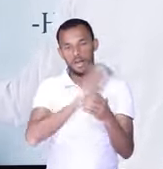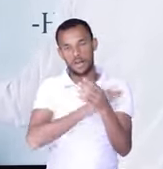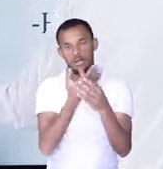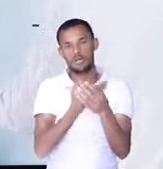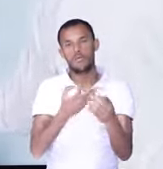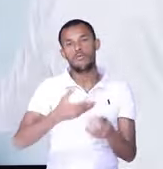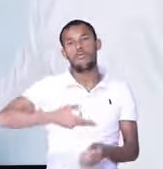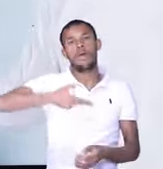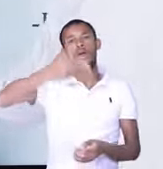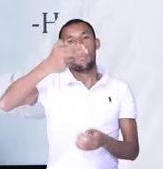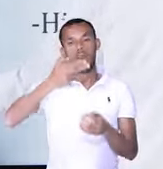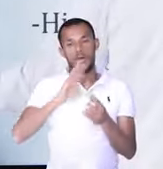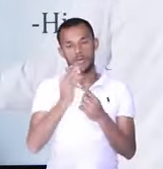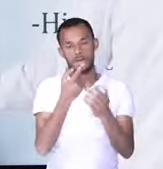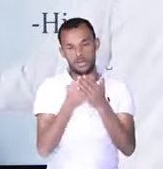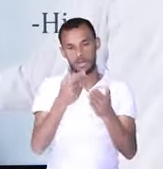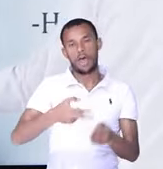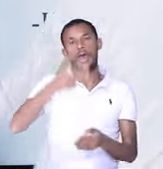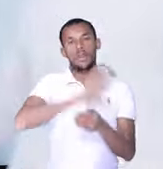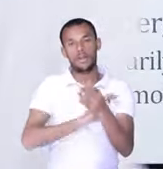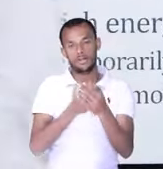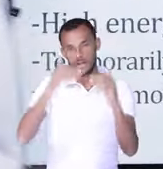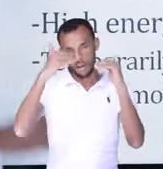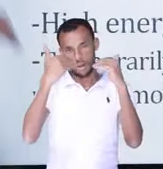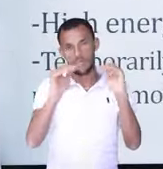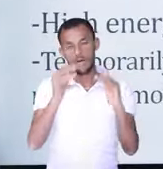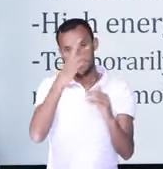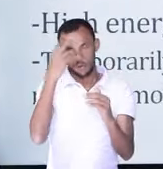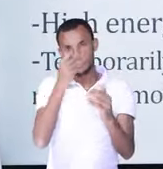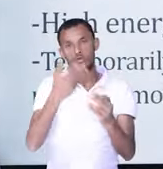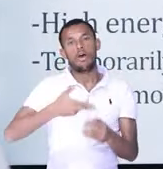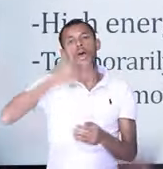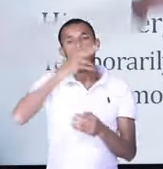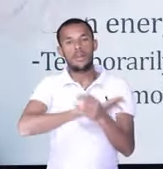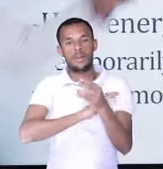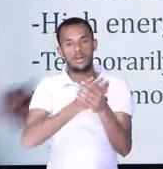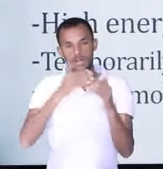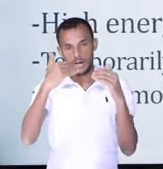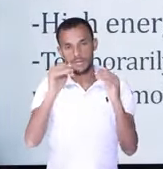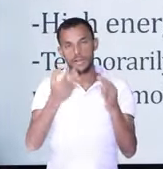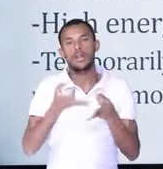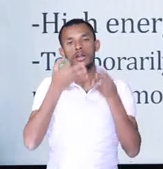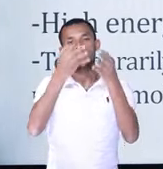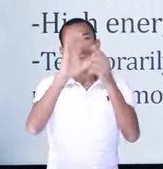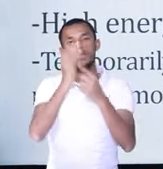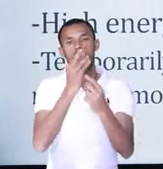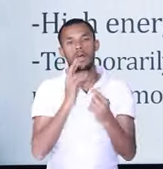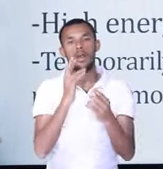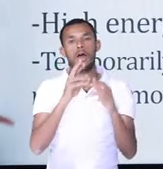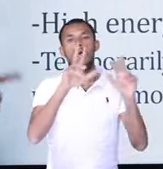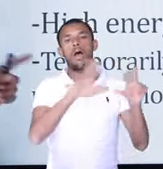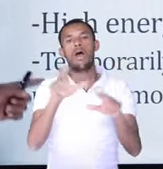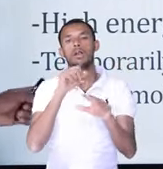order, in higher position. Therefore, this is higher energy level position. Because of the higher energy level, transition states are